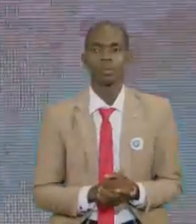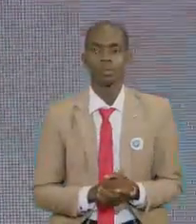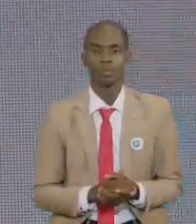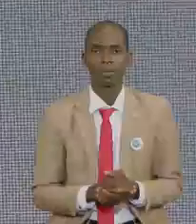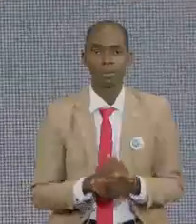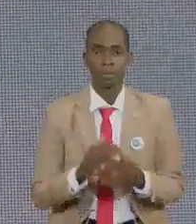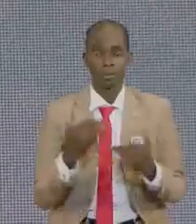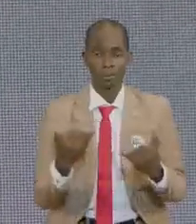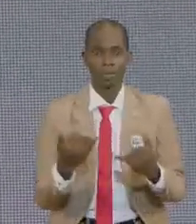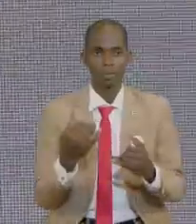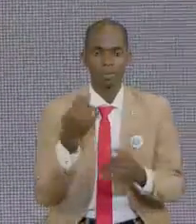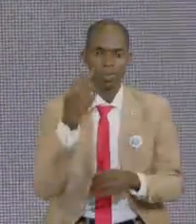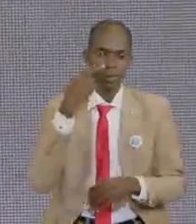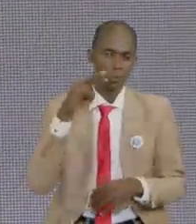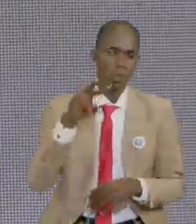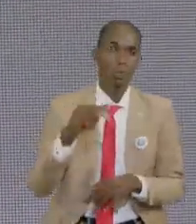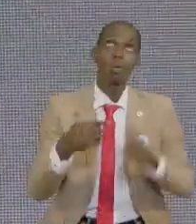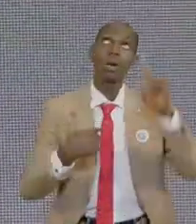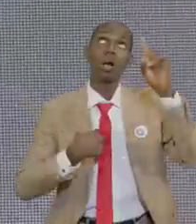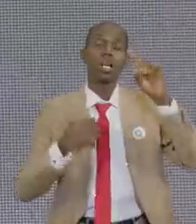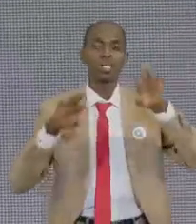Behold, I give unto you power.